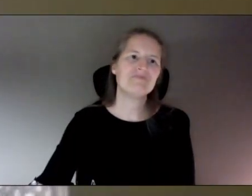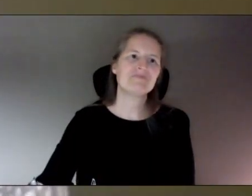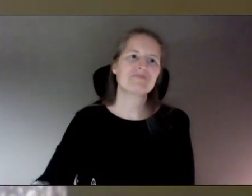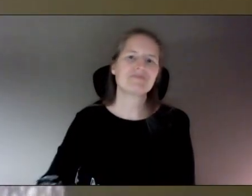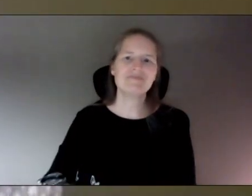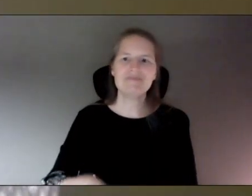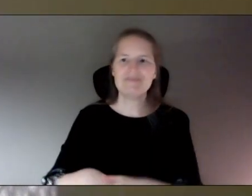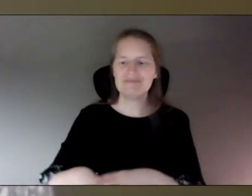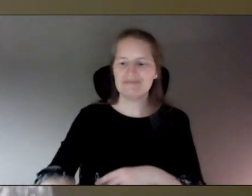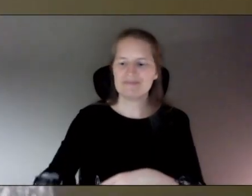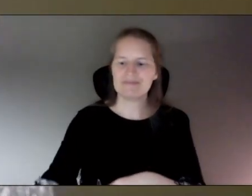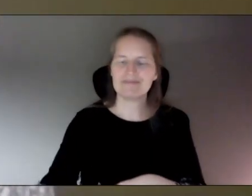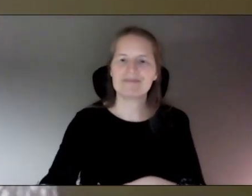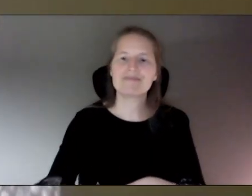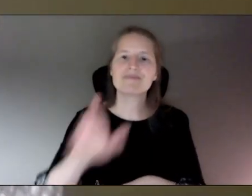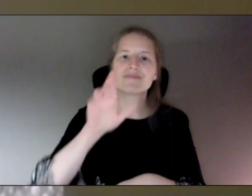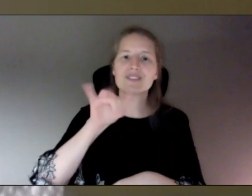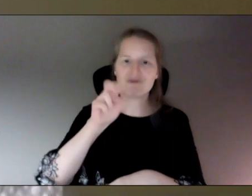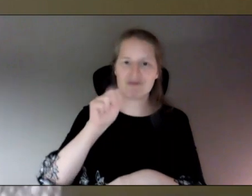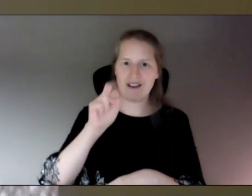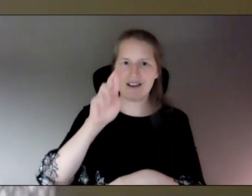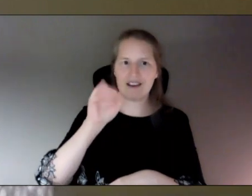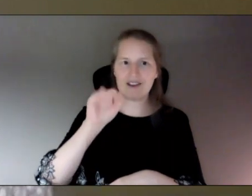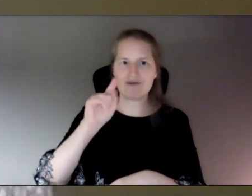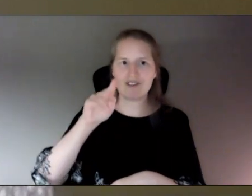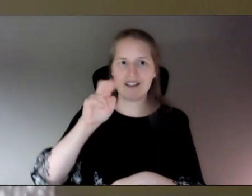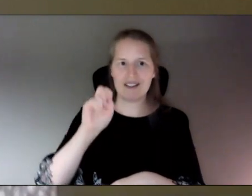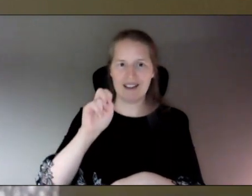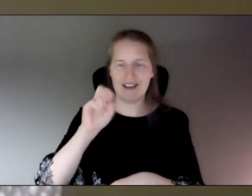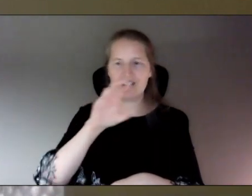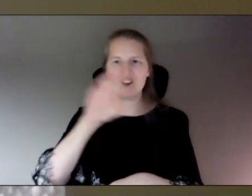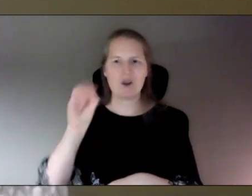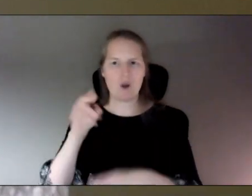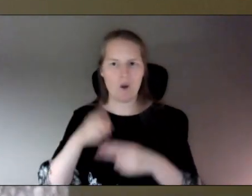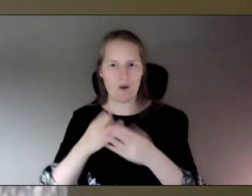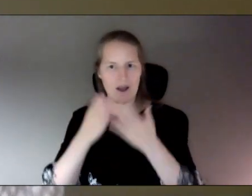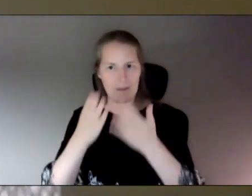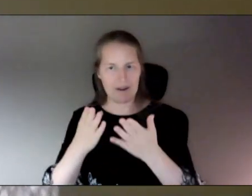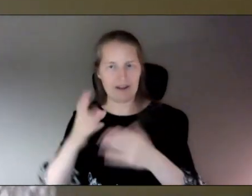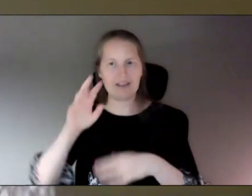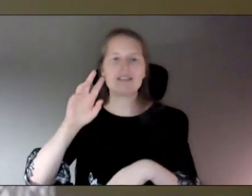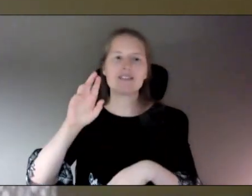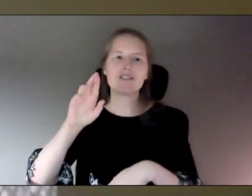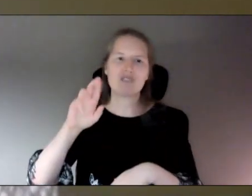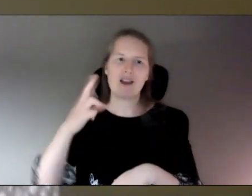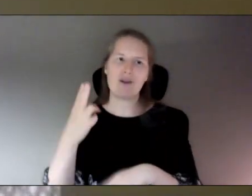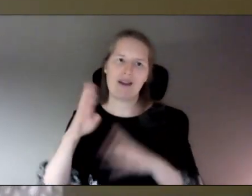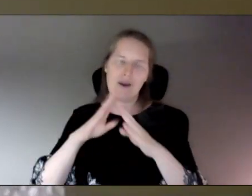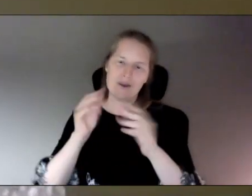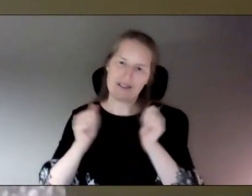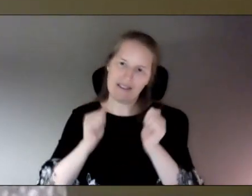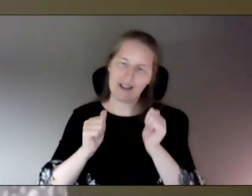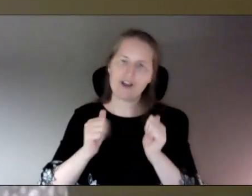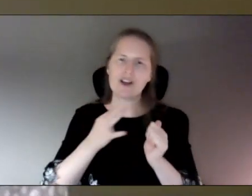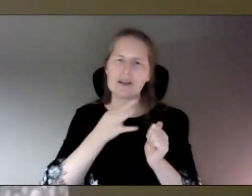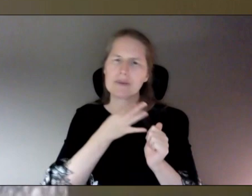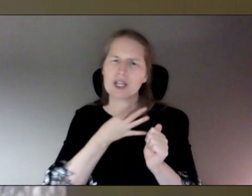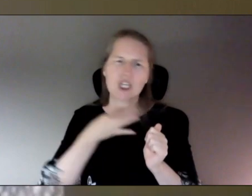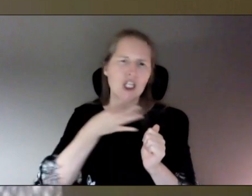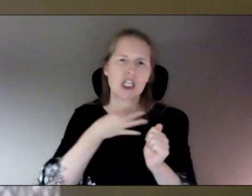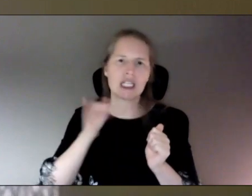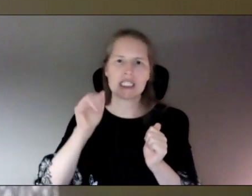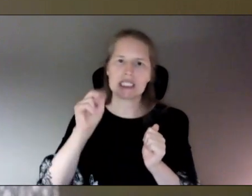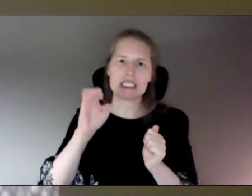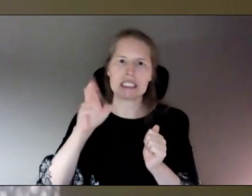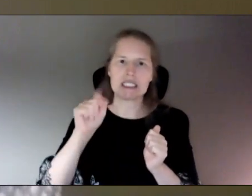Ryan Roulette is co-nominated for Roundhouse Theater's The Curious Incident of the Dog in the Nighttime.